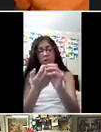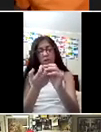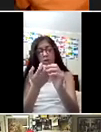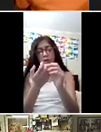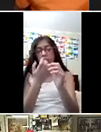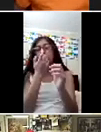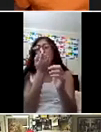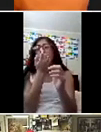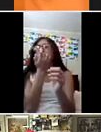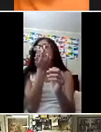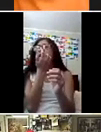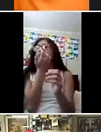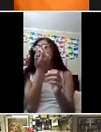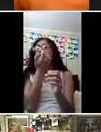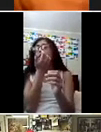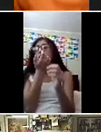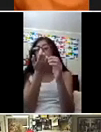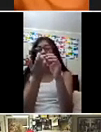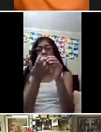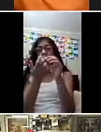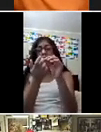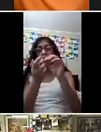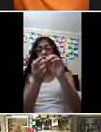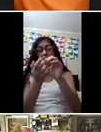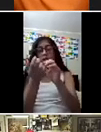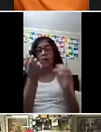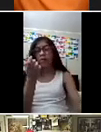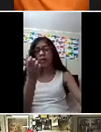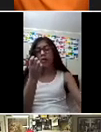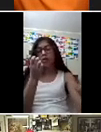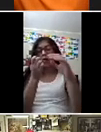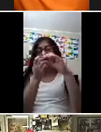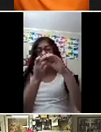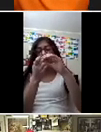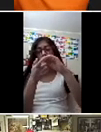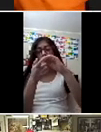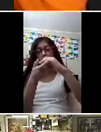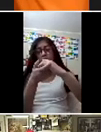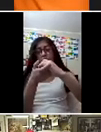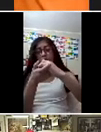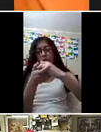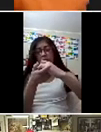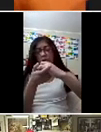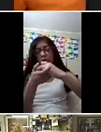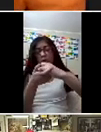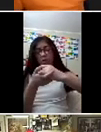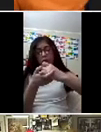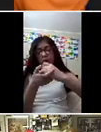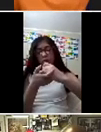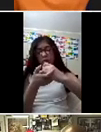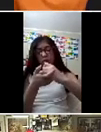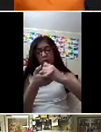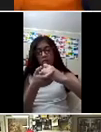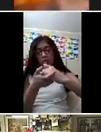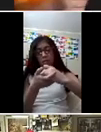Paul said they were spiritually immature. and stop living to please the